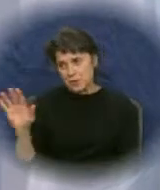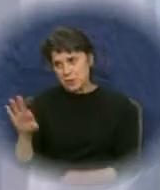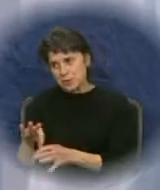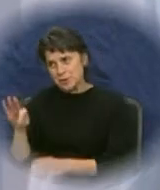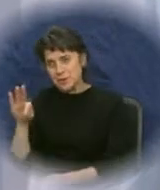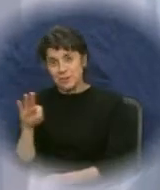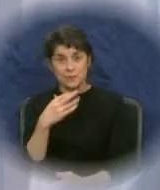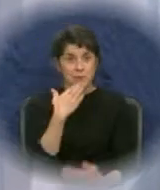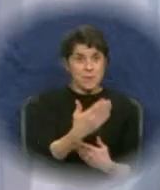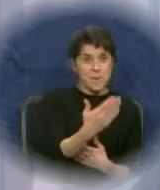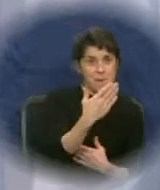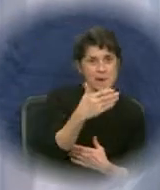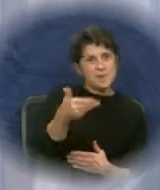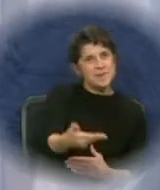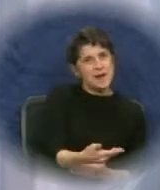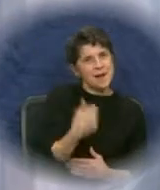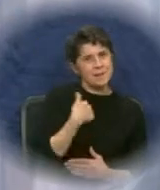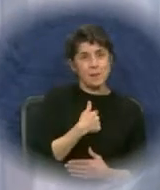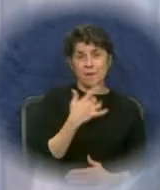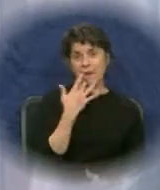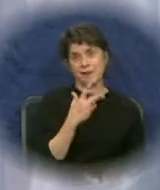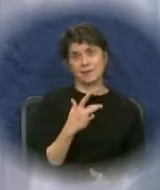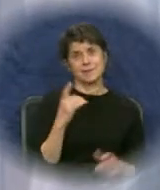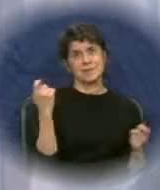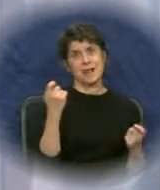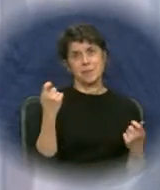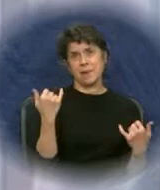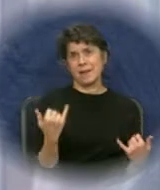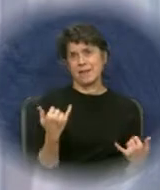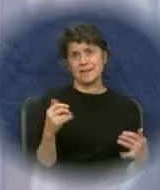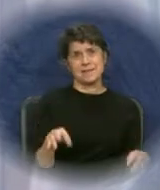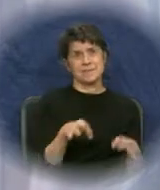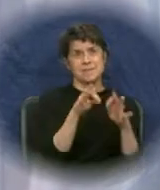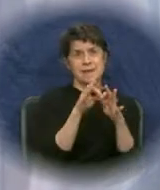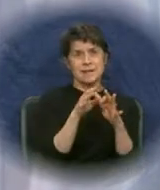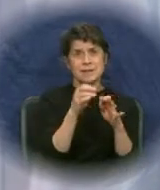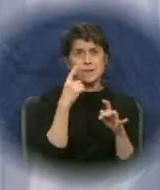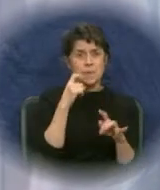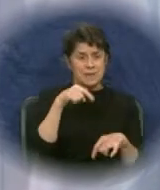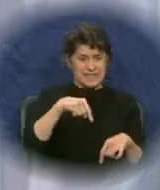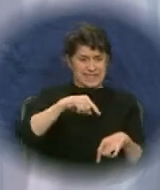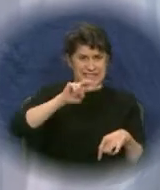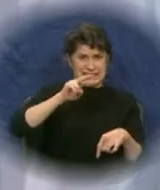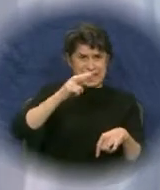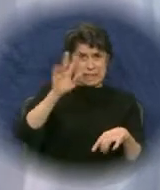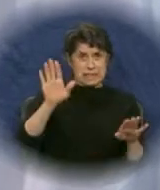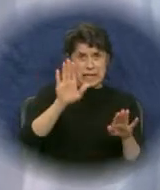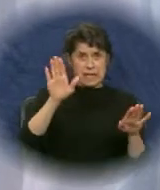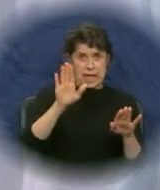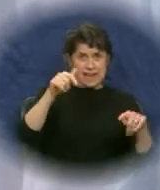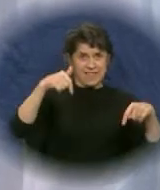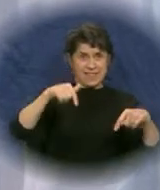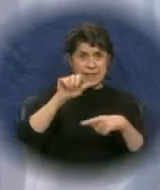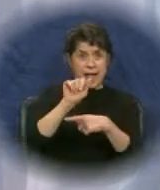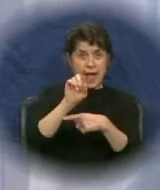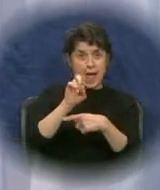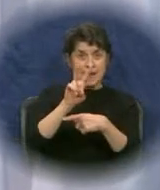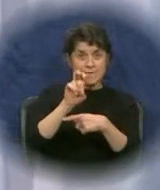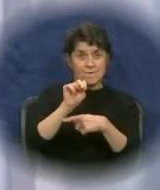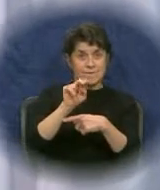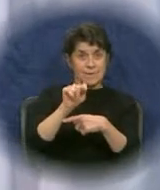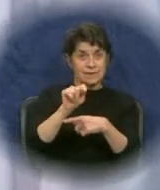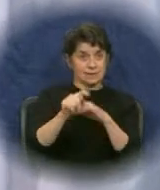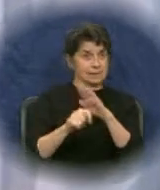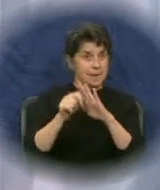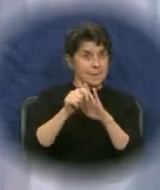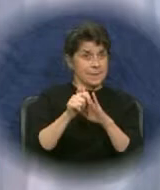Good morning and welcome as we are privileged to celebrate this Holy Eucharist on this second Sunday of this Advent season. So